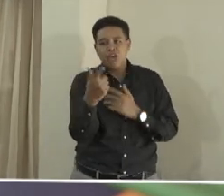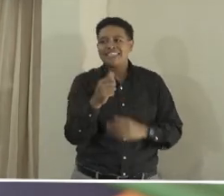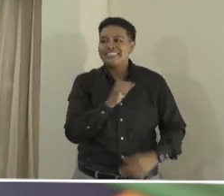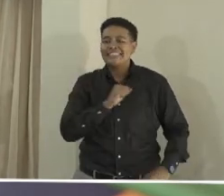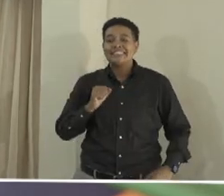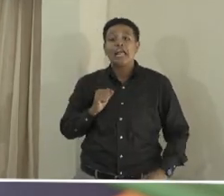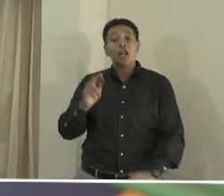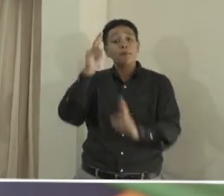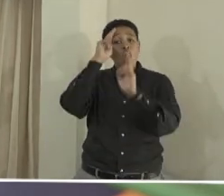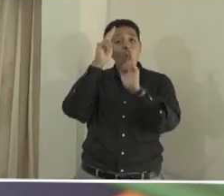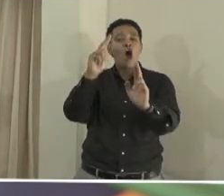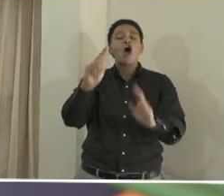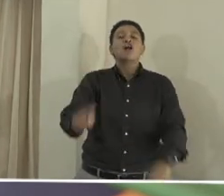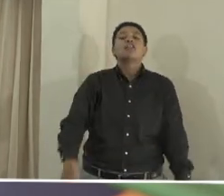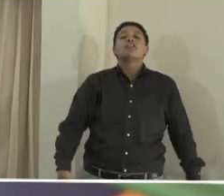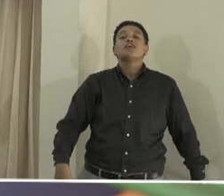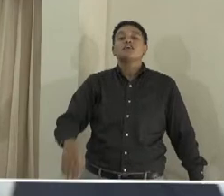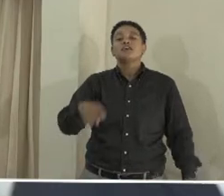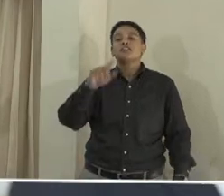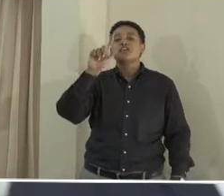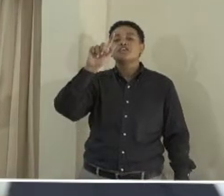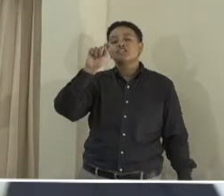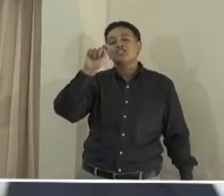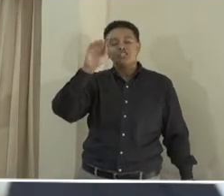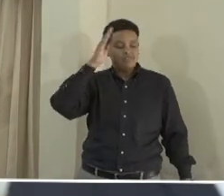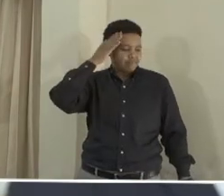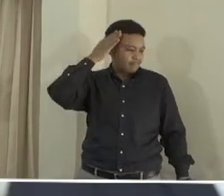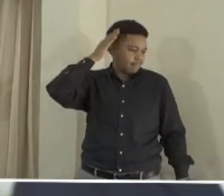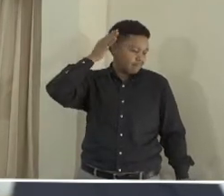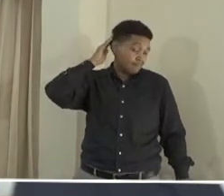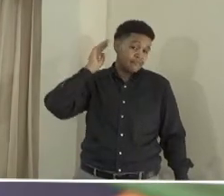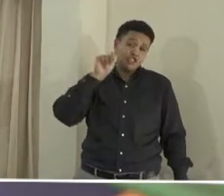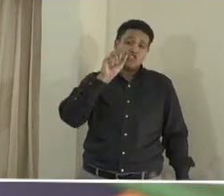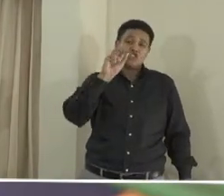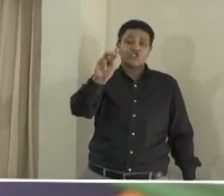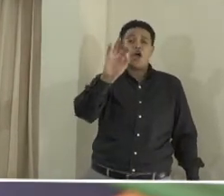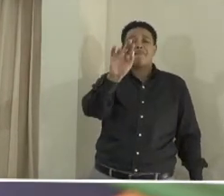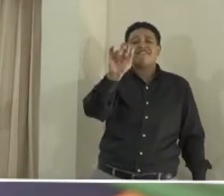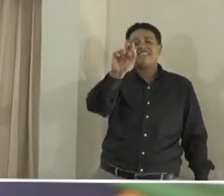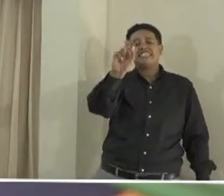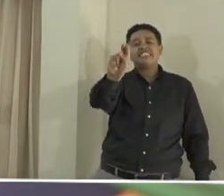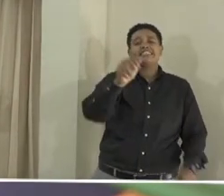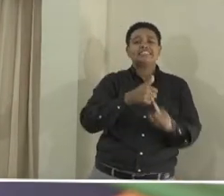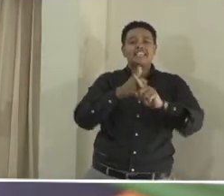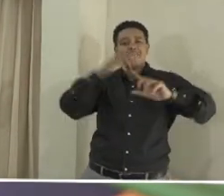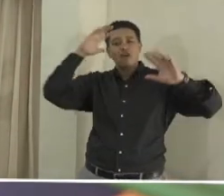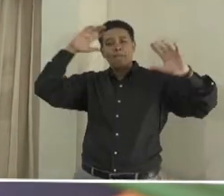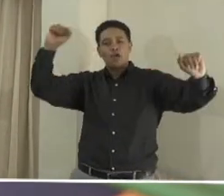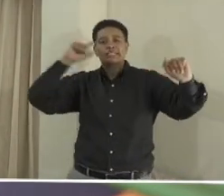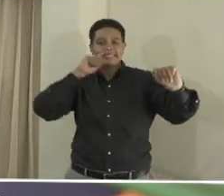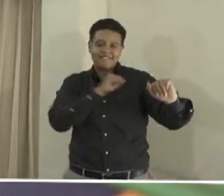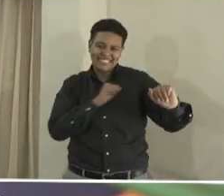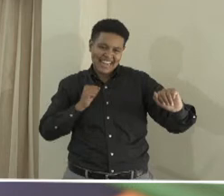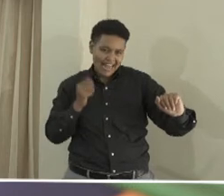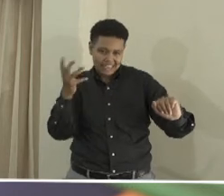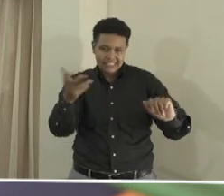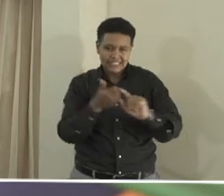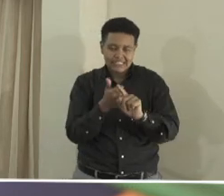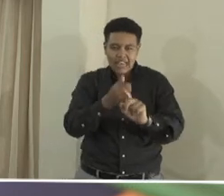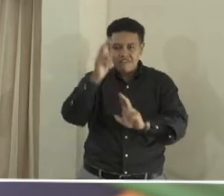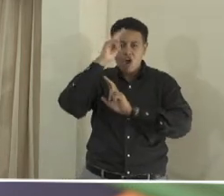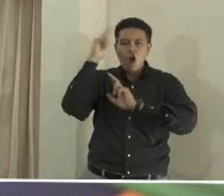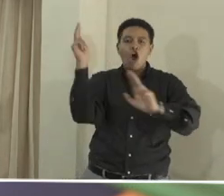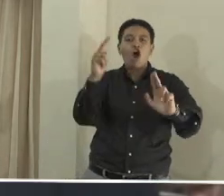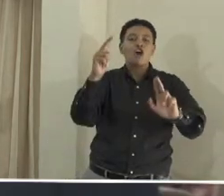Senator the Honorable Thomas Tavares Finson, President of the Senate.